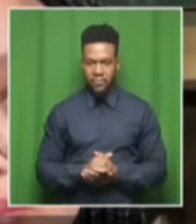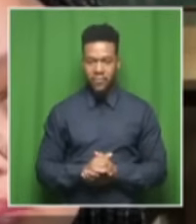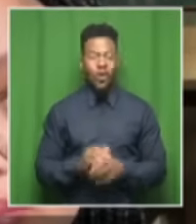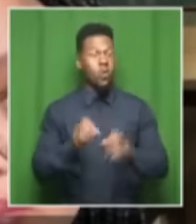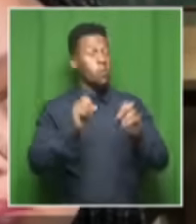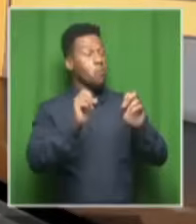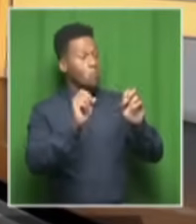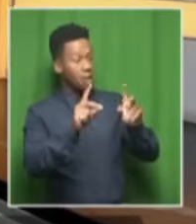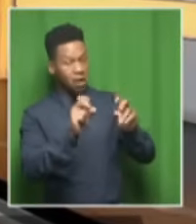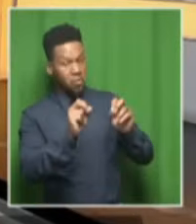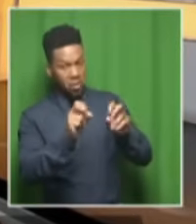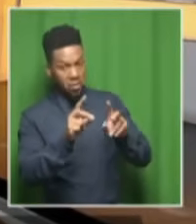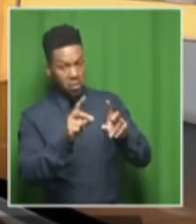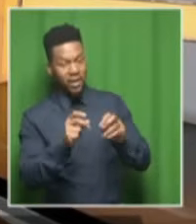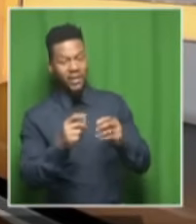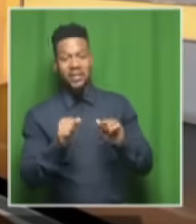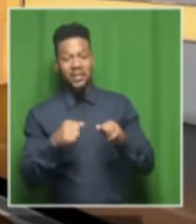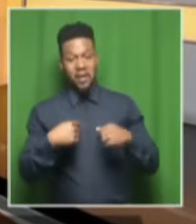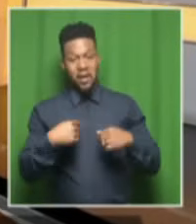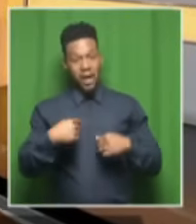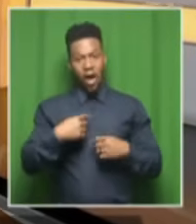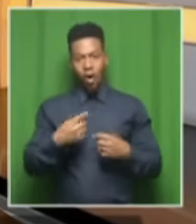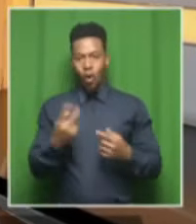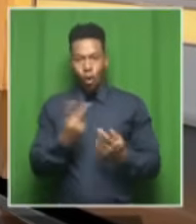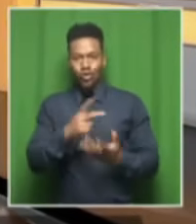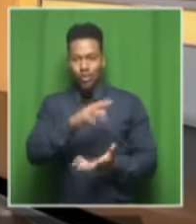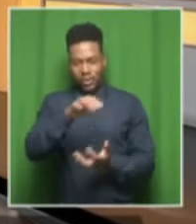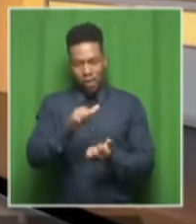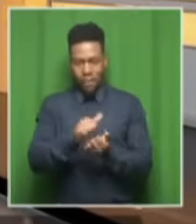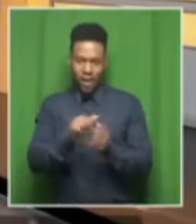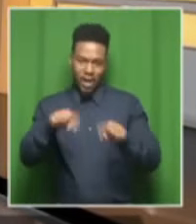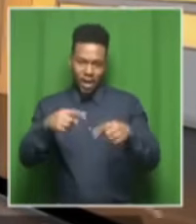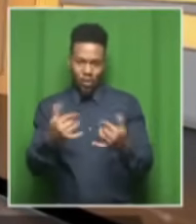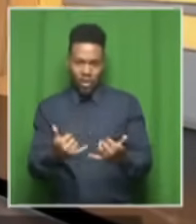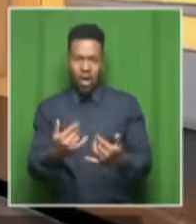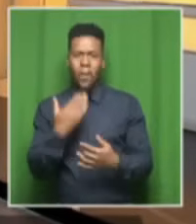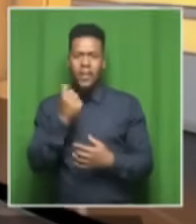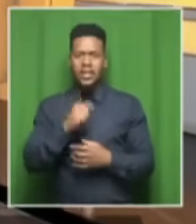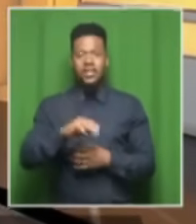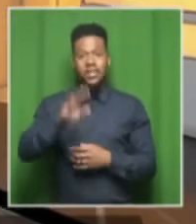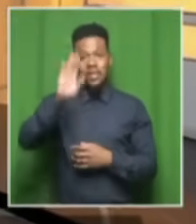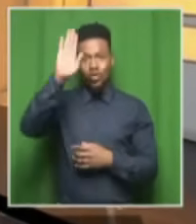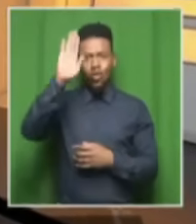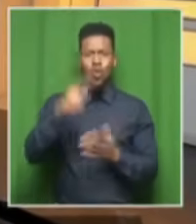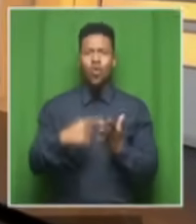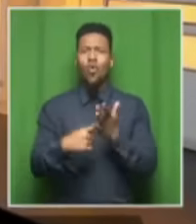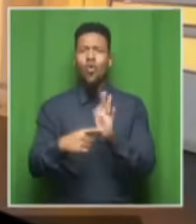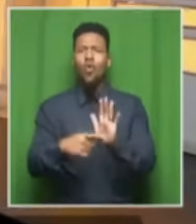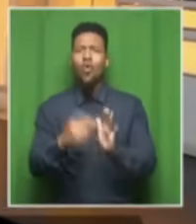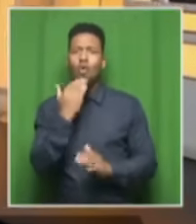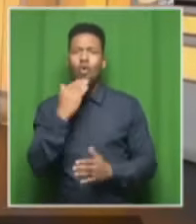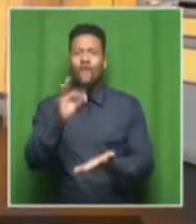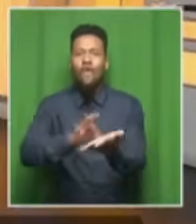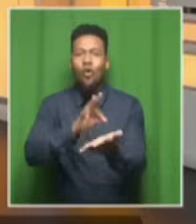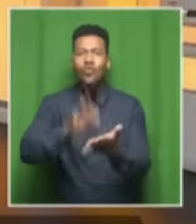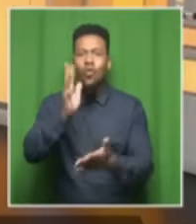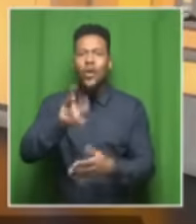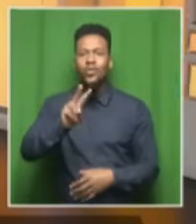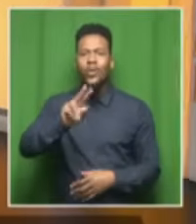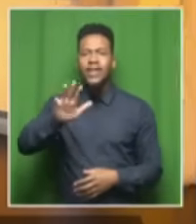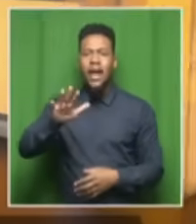Okay, I can't even give you guys time to wrap this up. So I'm going to ask you by a show of hands, who is going to vote on the 29th